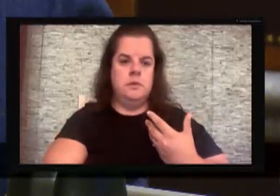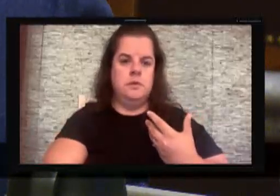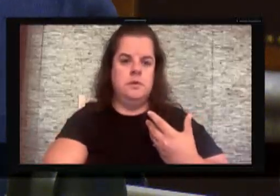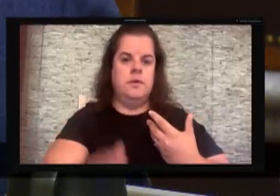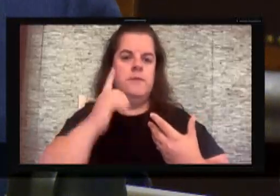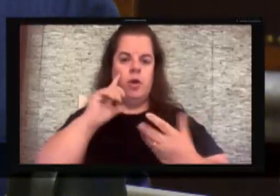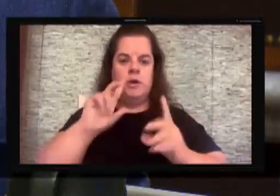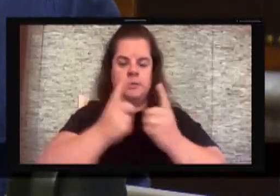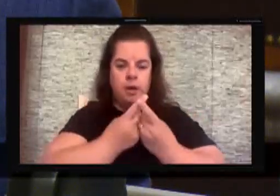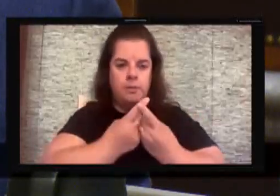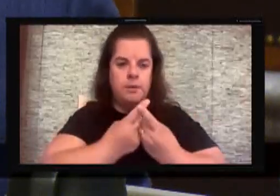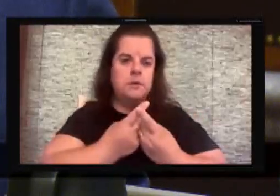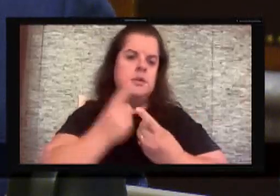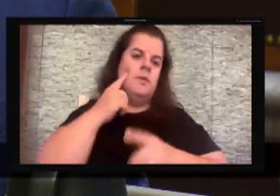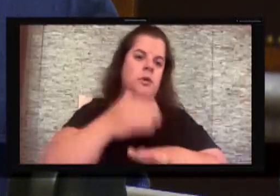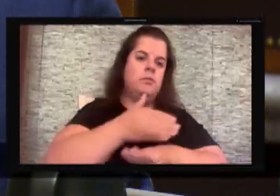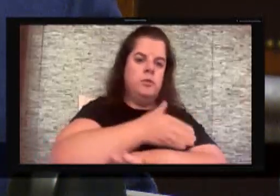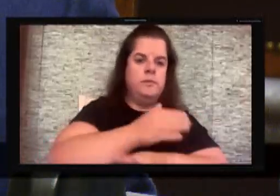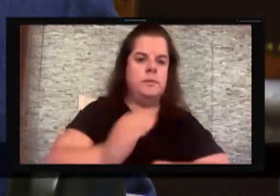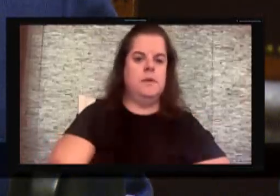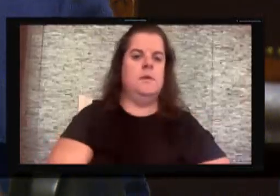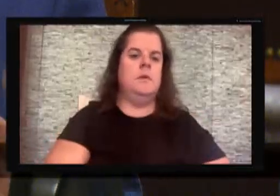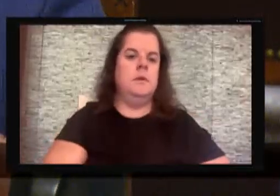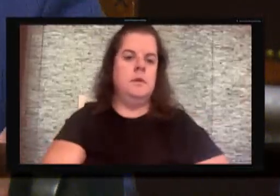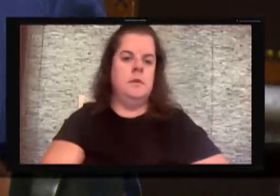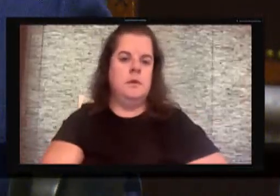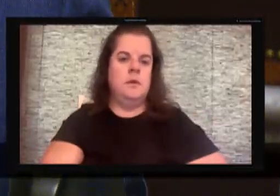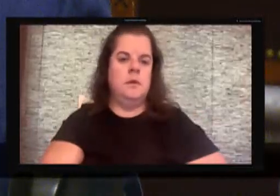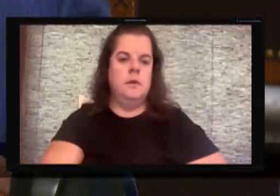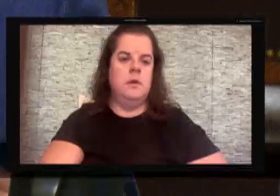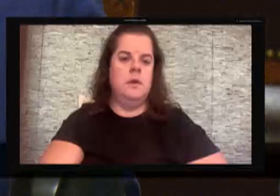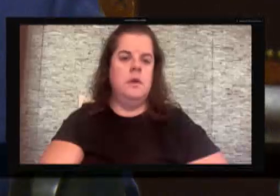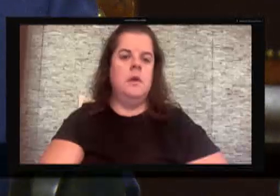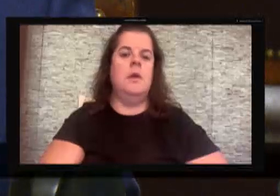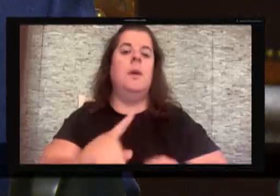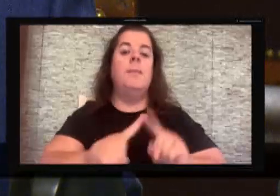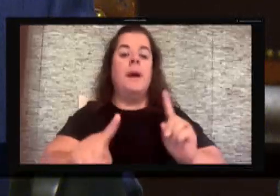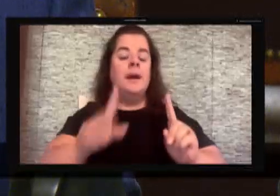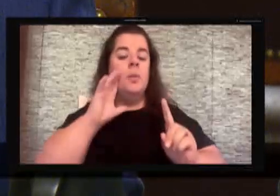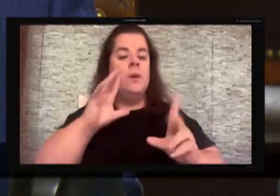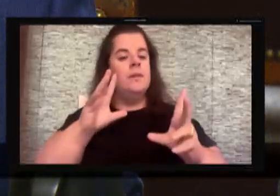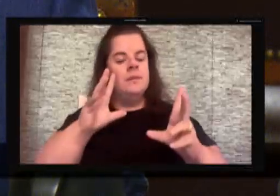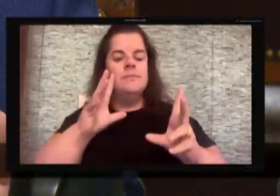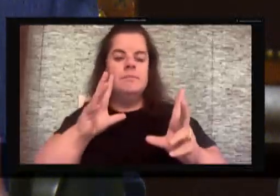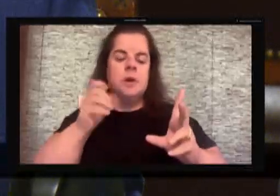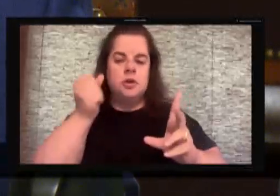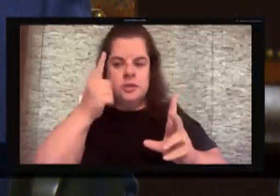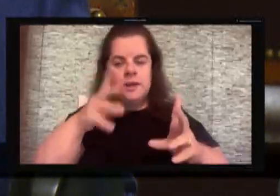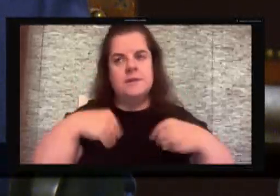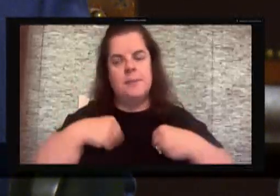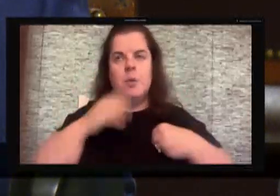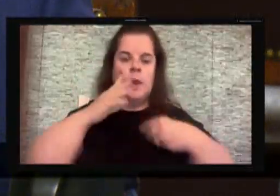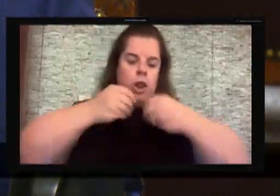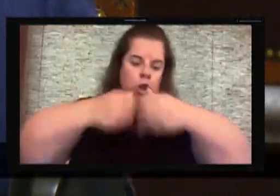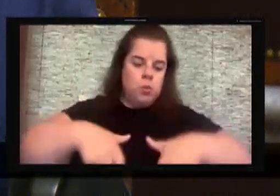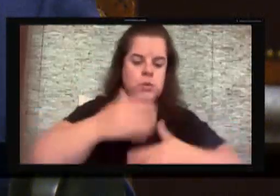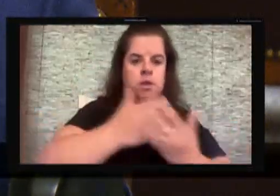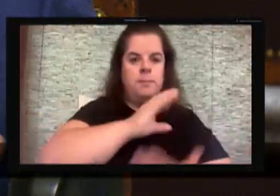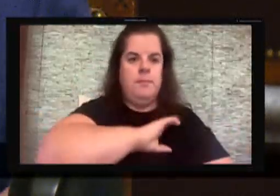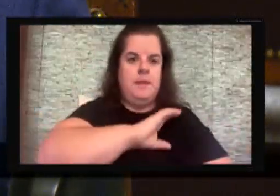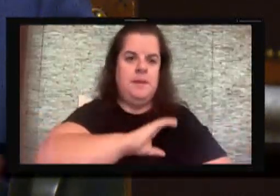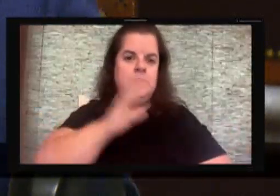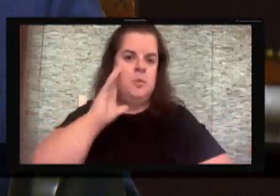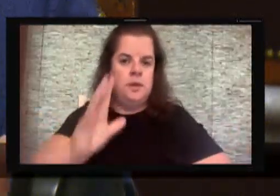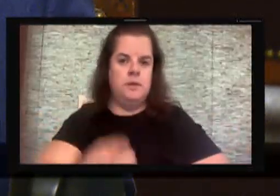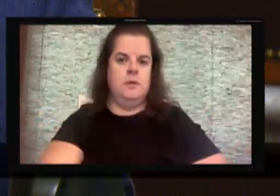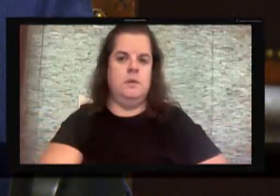additional recruitment classes. But that's in taking into account that we're not going to lose anybody. And we know we're going to lose police officers through